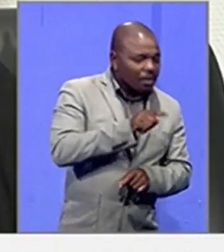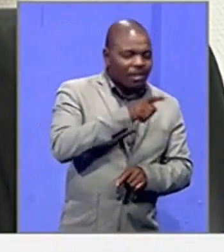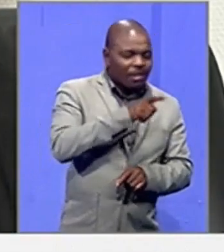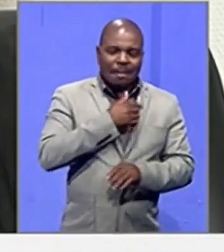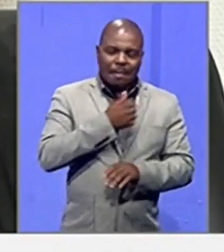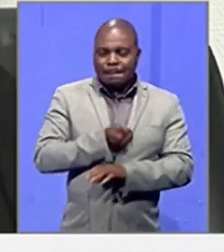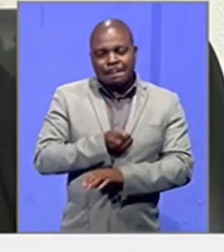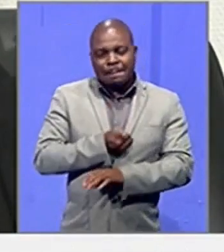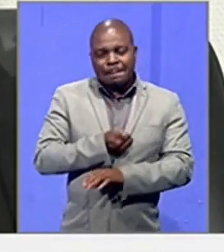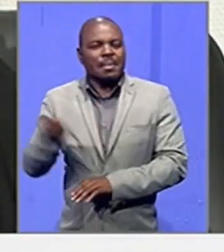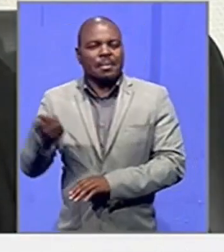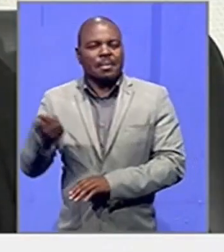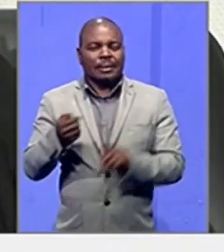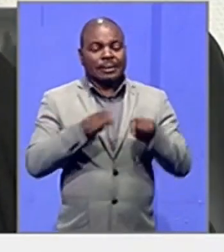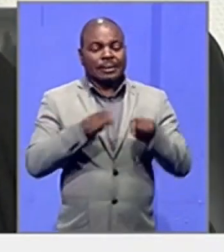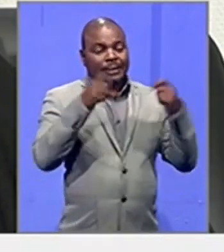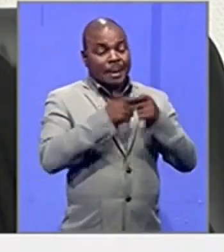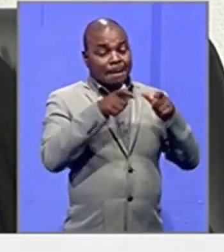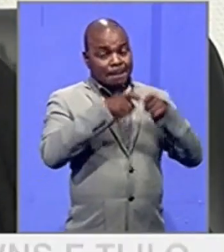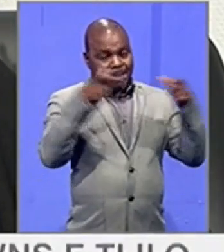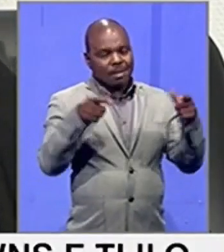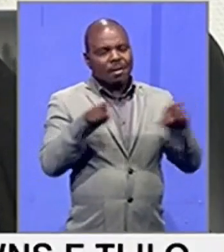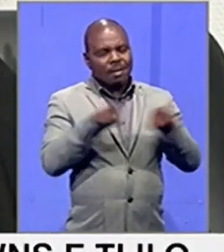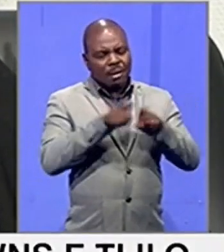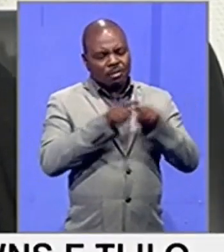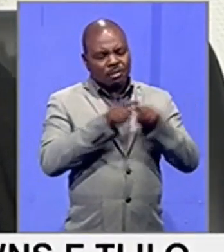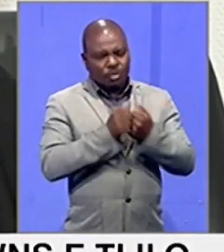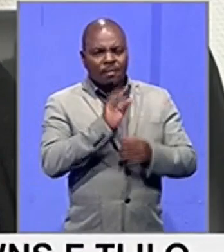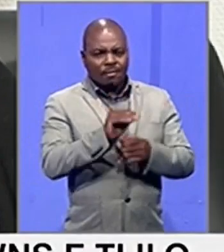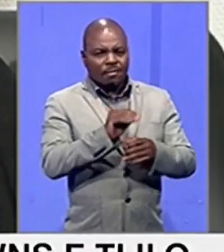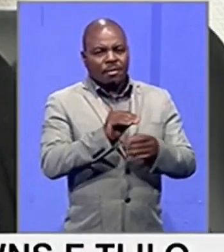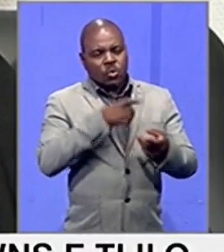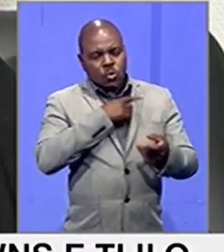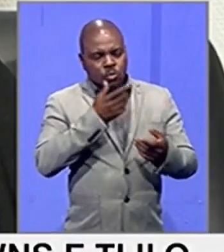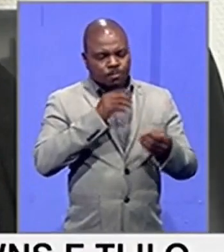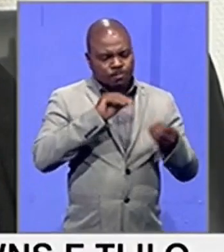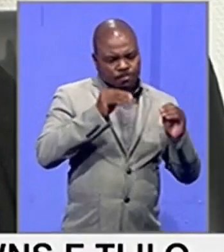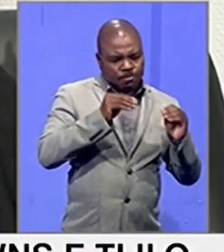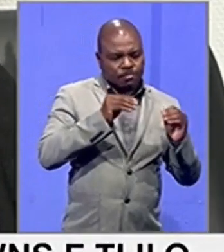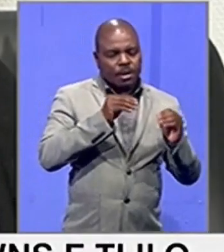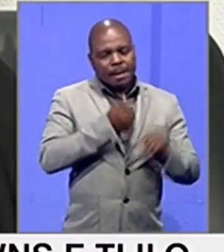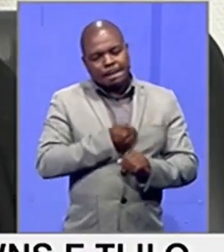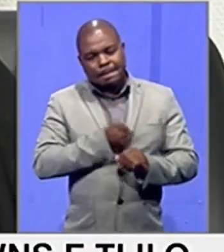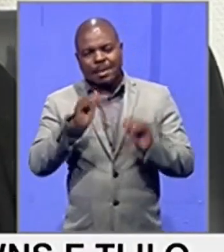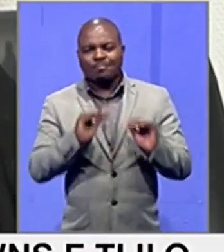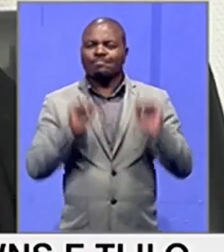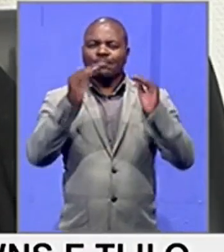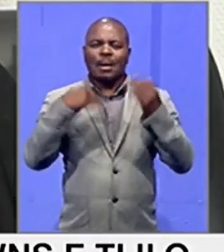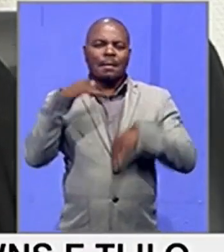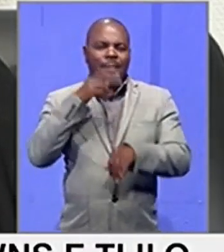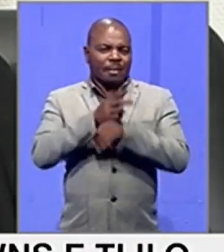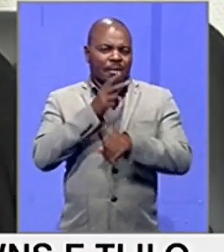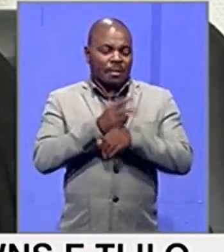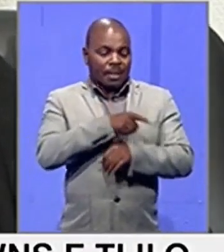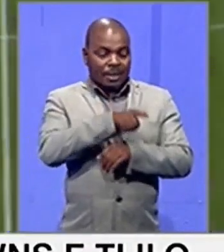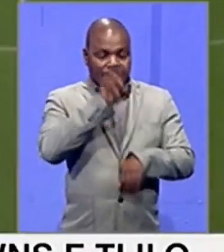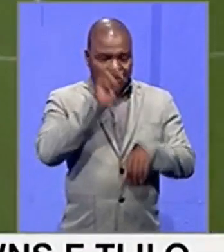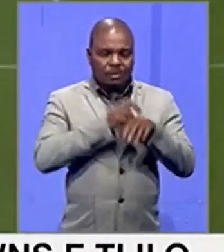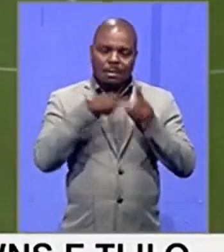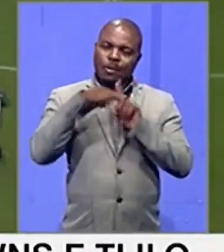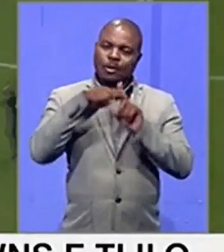and big teams, with all the challenges, you find ways how to respond. And I think Mamelodi Sundowns will have to respond very